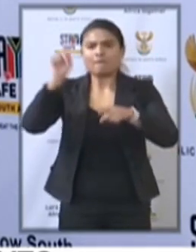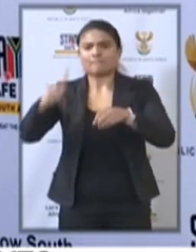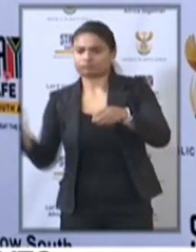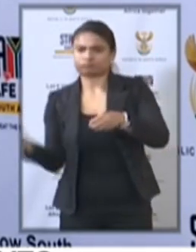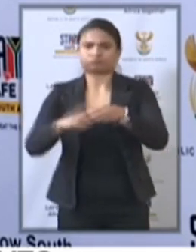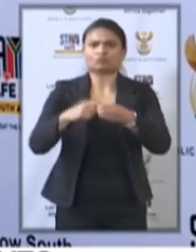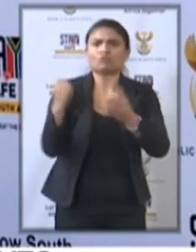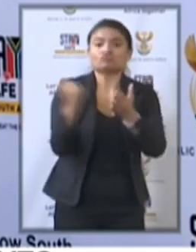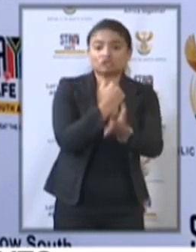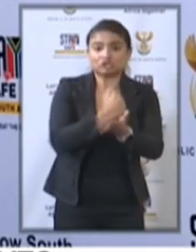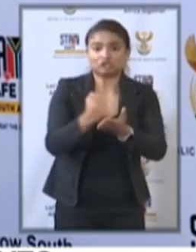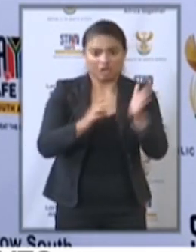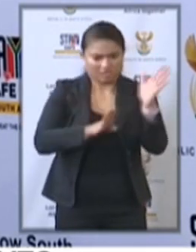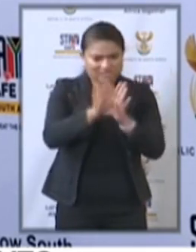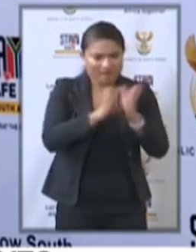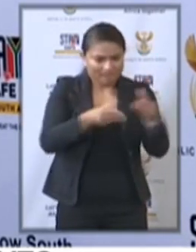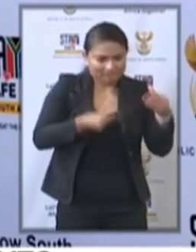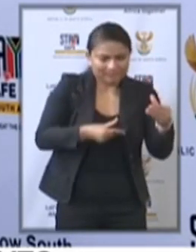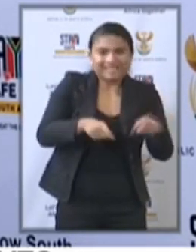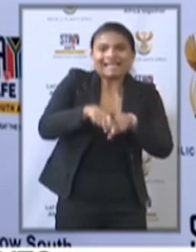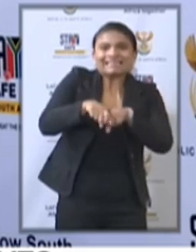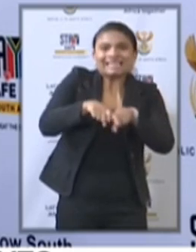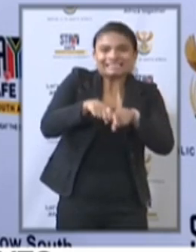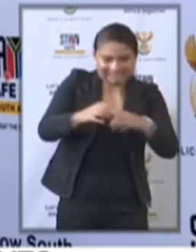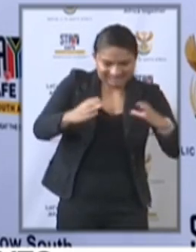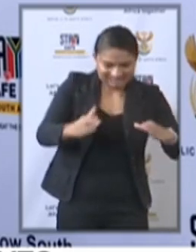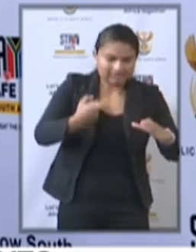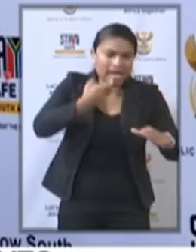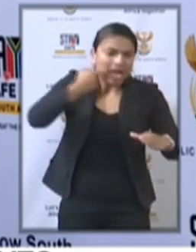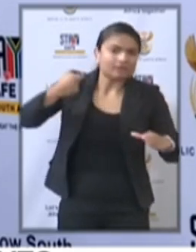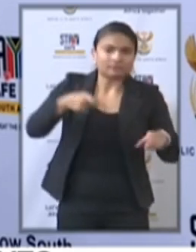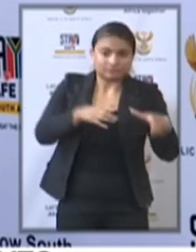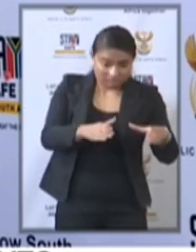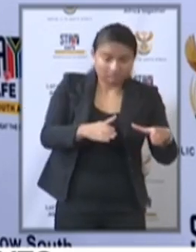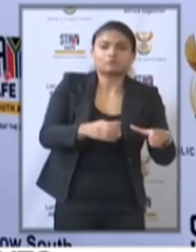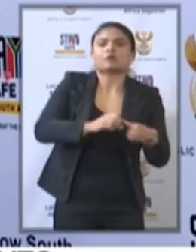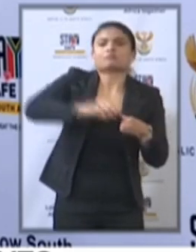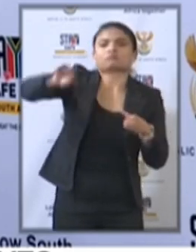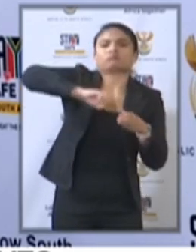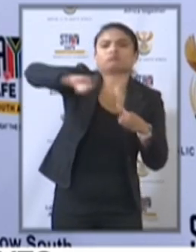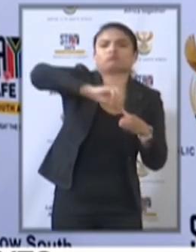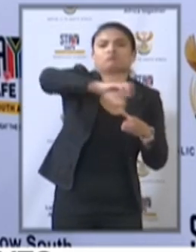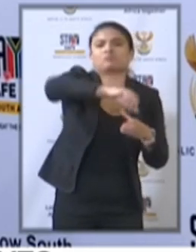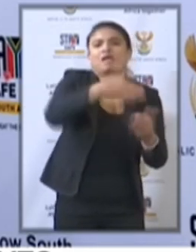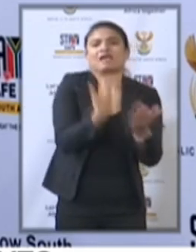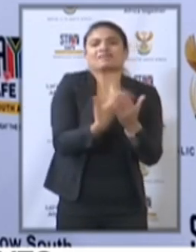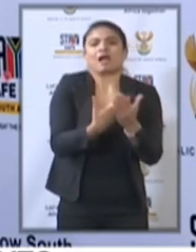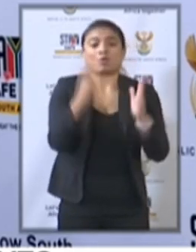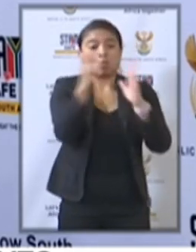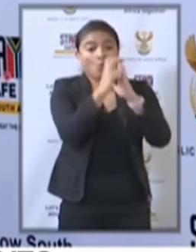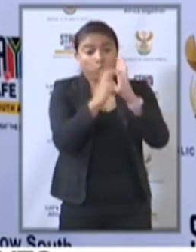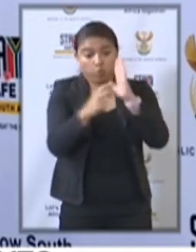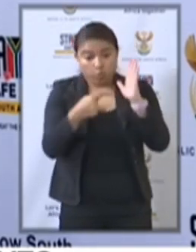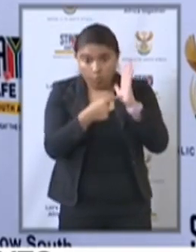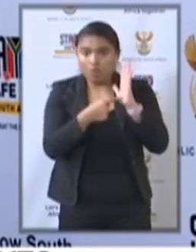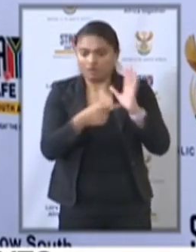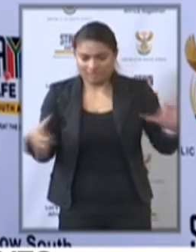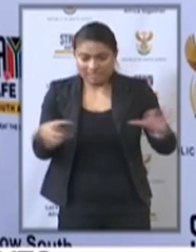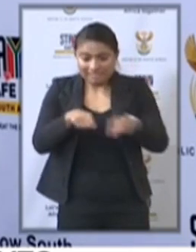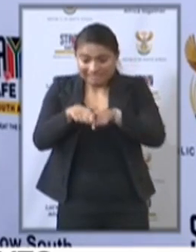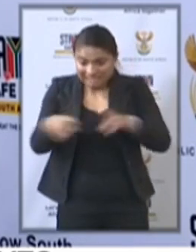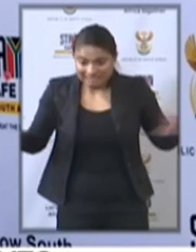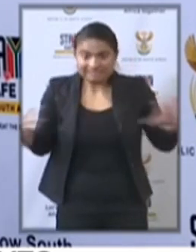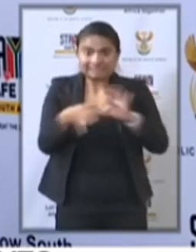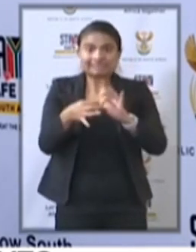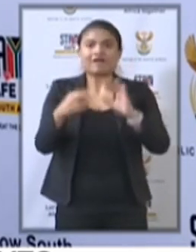tests, reagents, and test kits. This is just but one unique example of multiple government